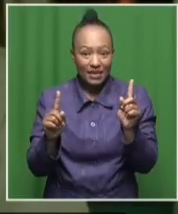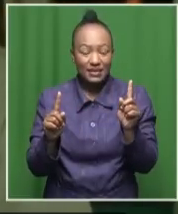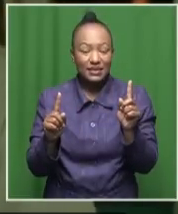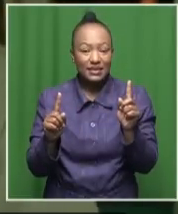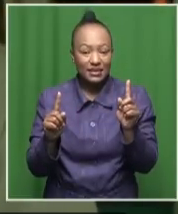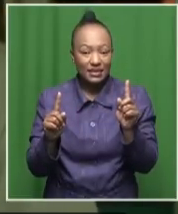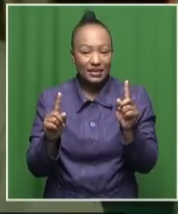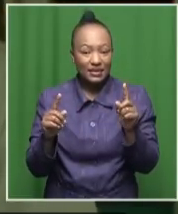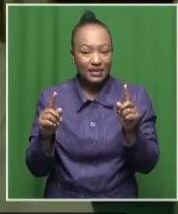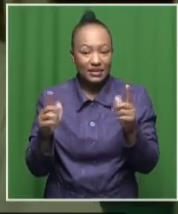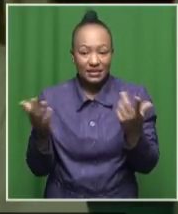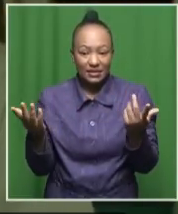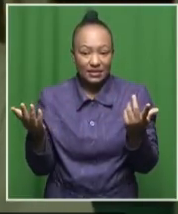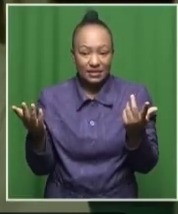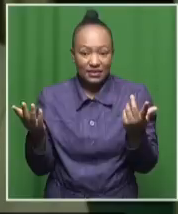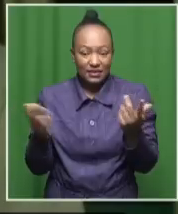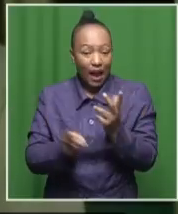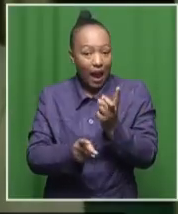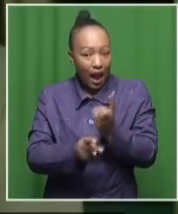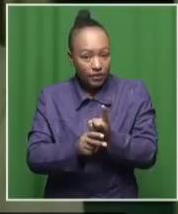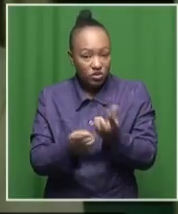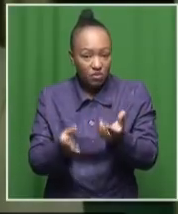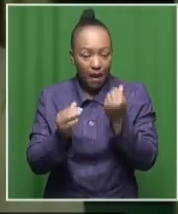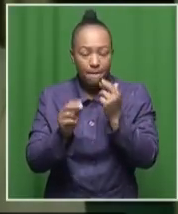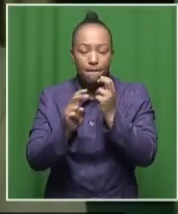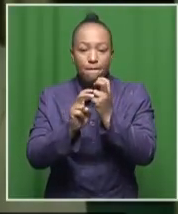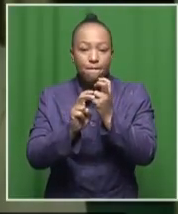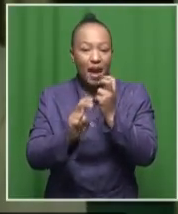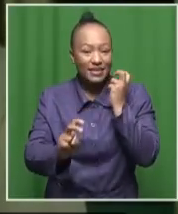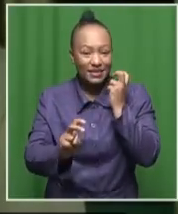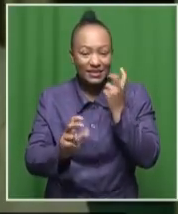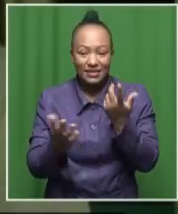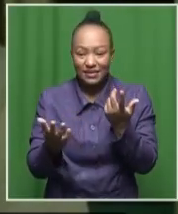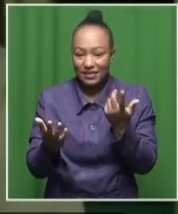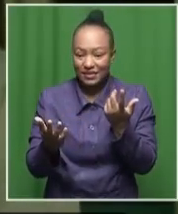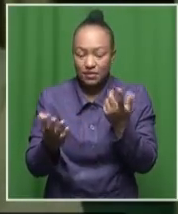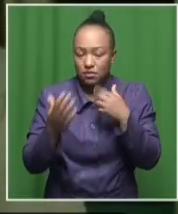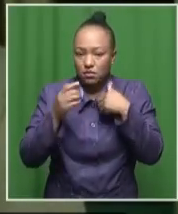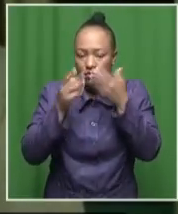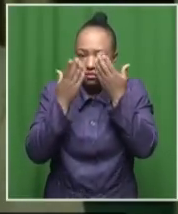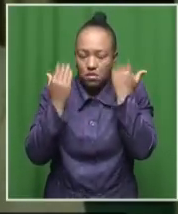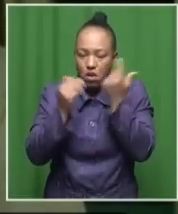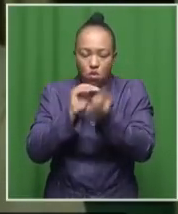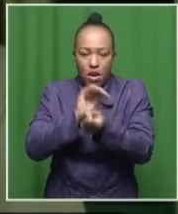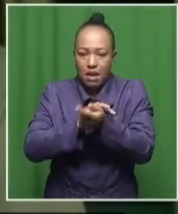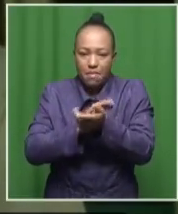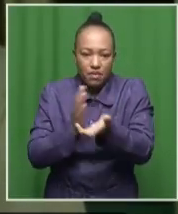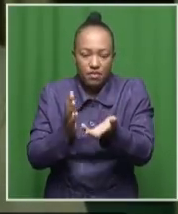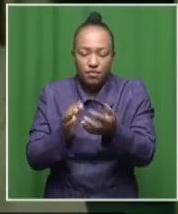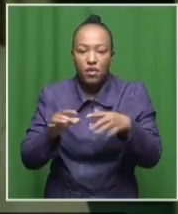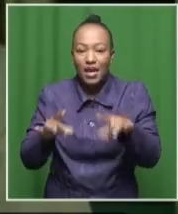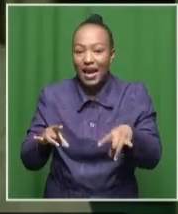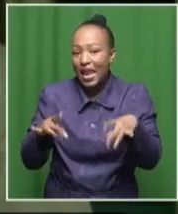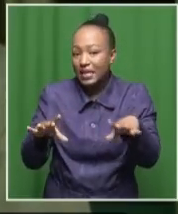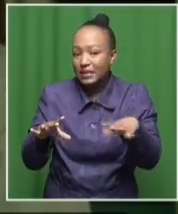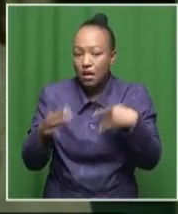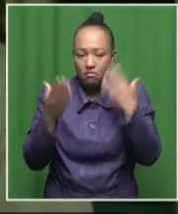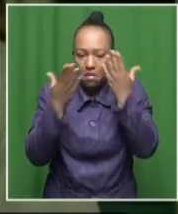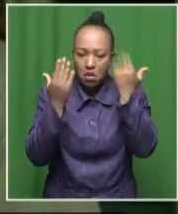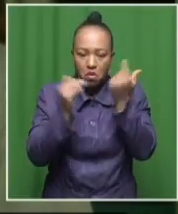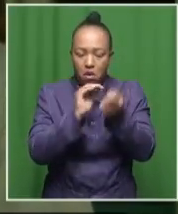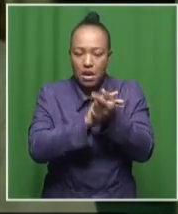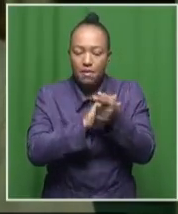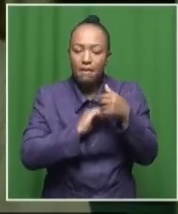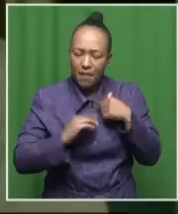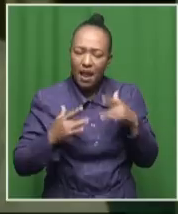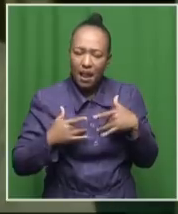even hard to get a bus because of Indoni. I don't know even also what is happening at Khayelitsha because I'm staying in Khayelitsha. And Khayelitsha,